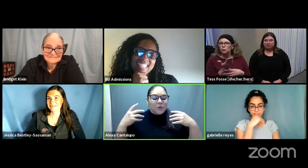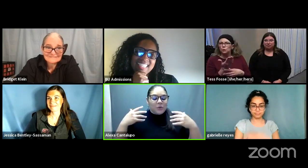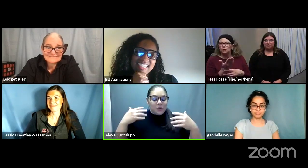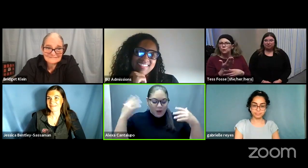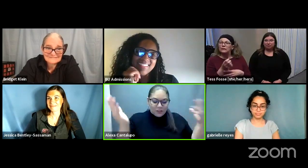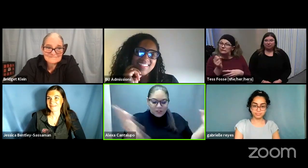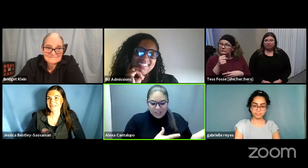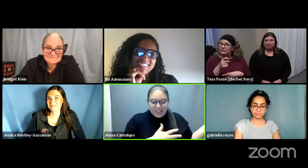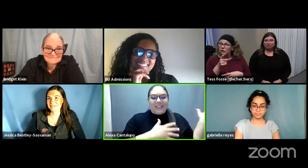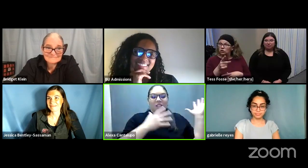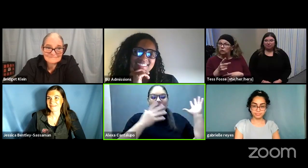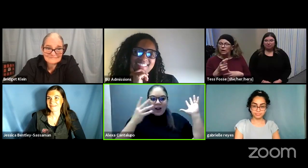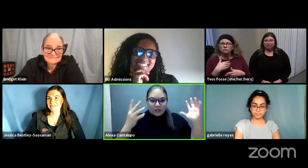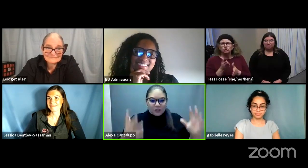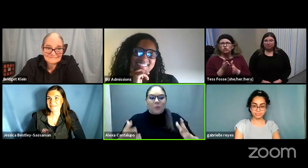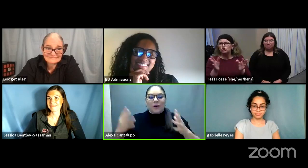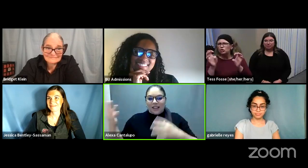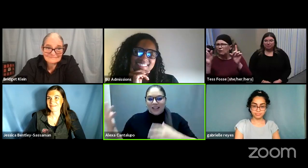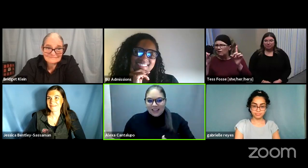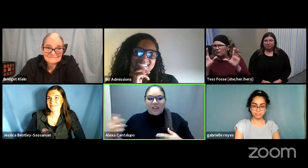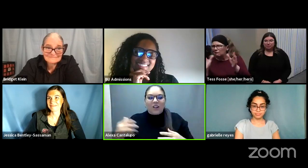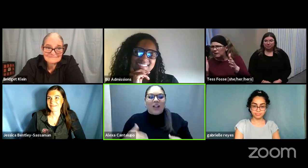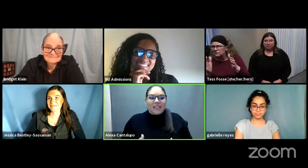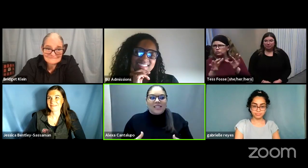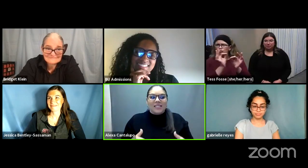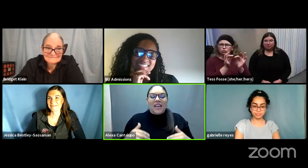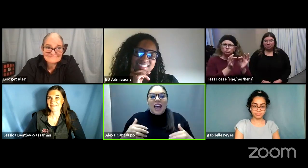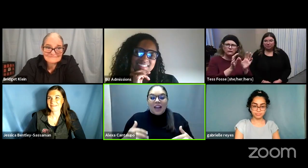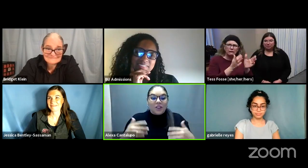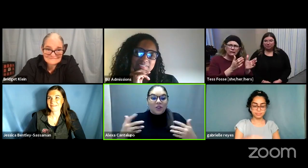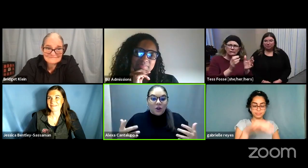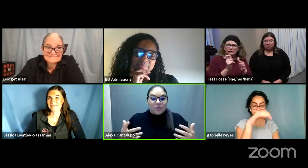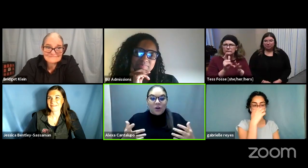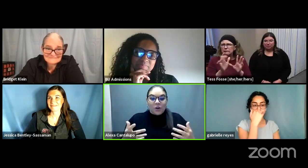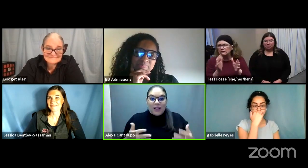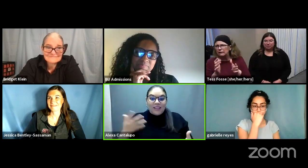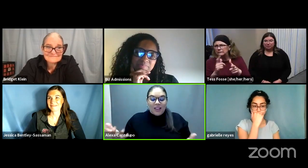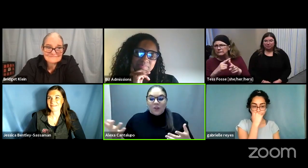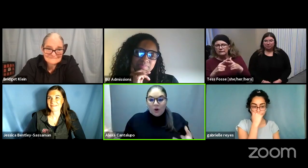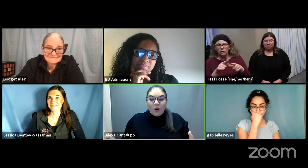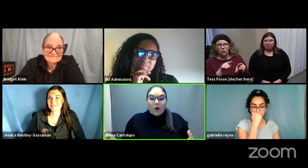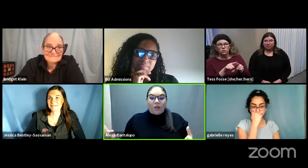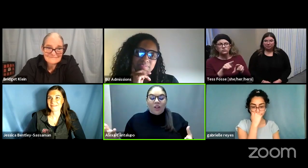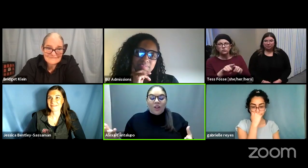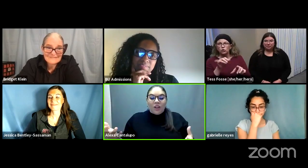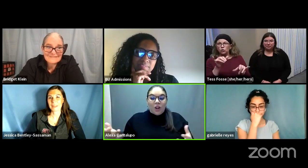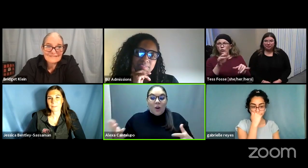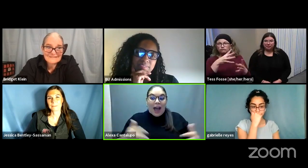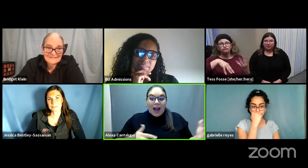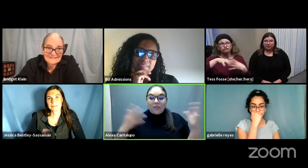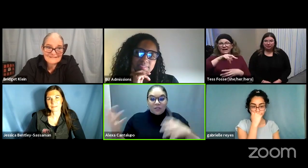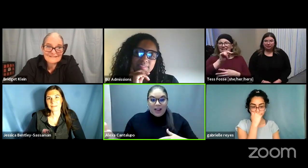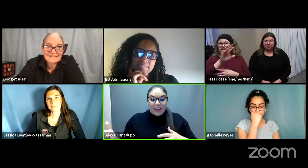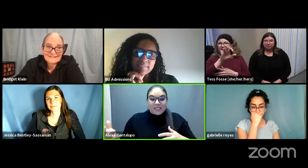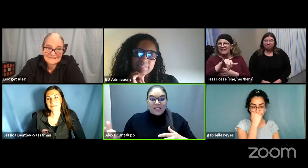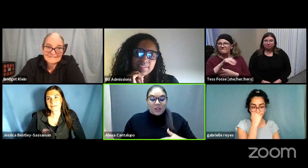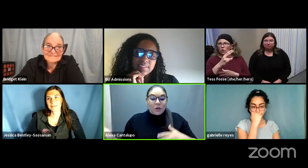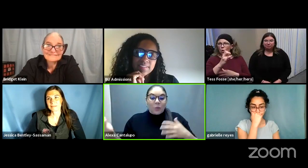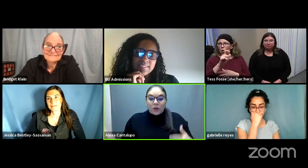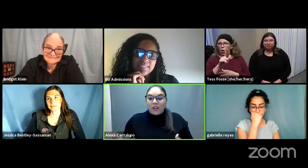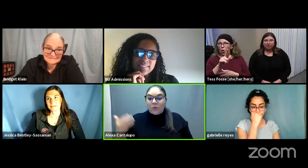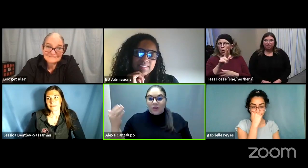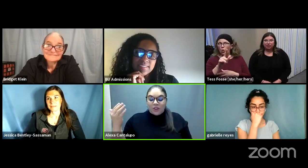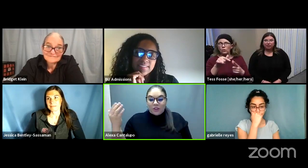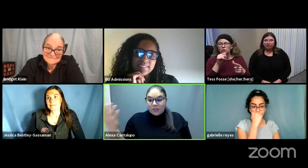Yes, you have your gen eds, then you have your interpreting and ASL classes, and then you're also in Navy Hall, out of class,